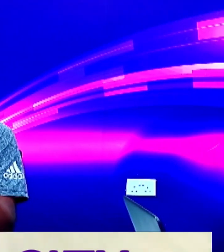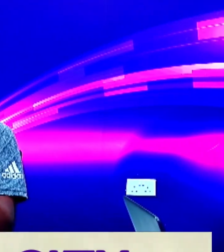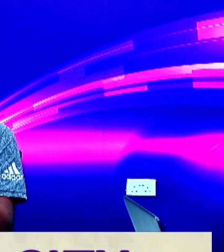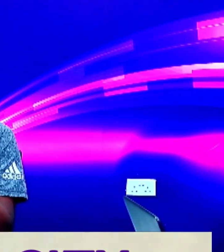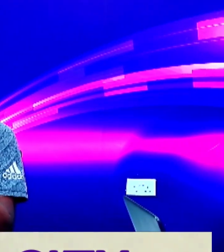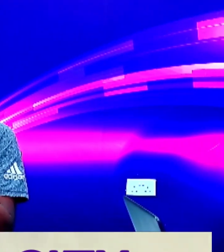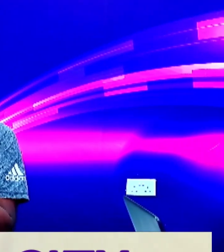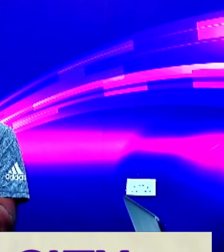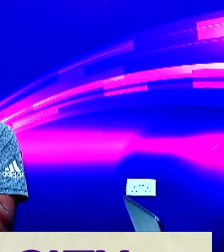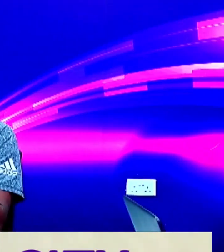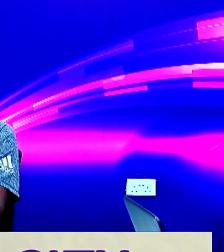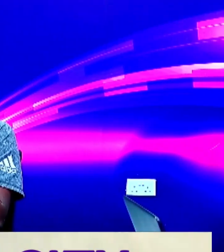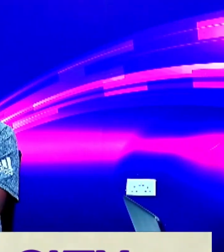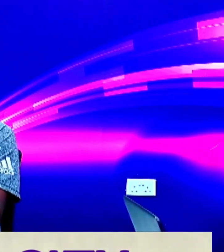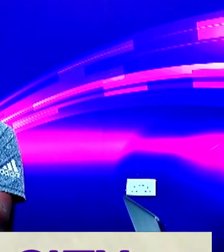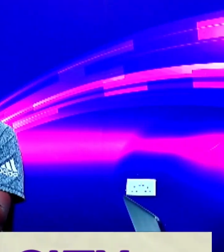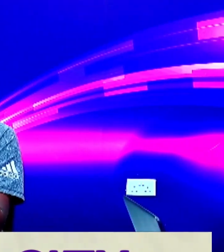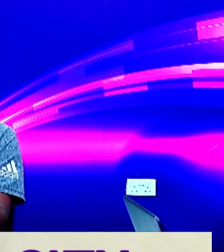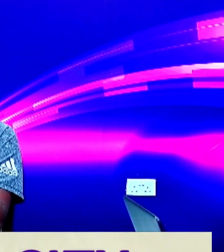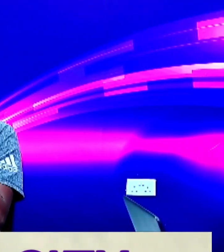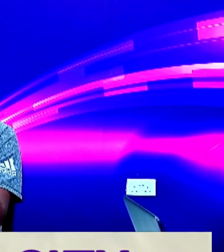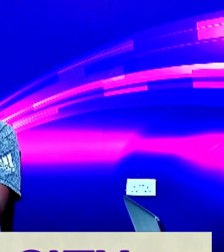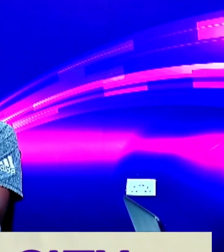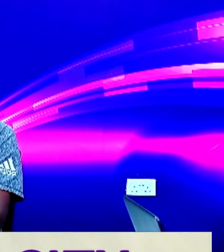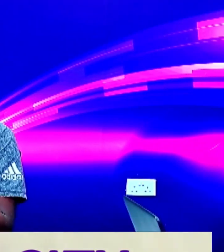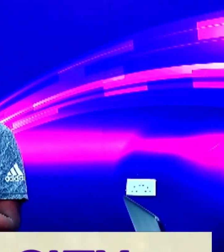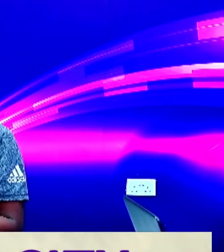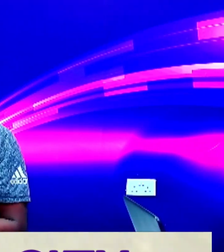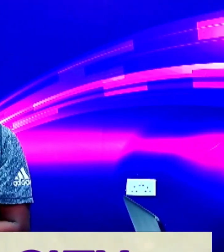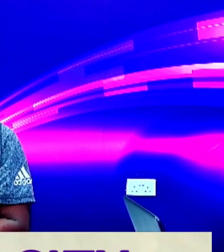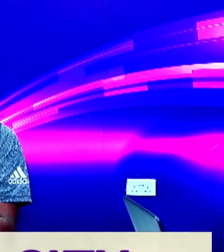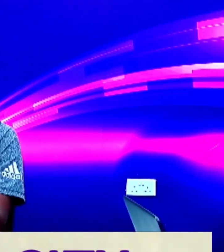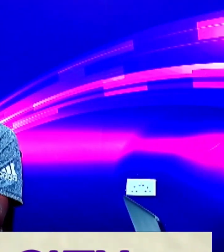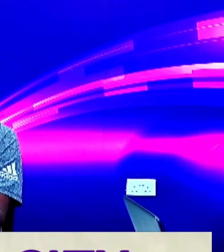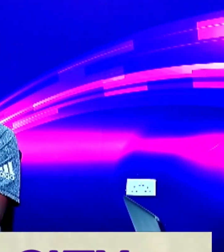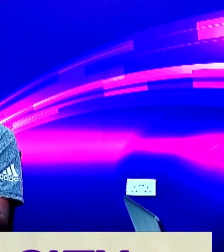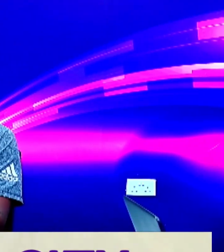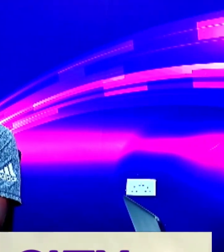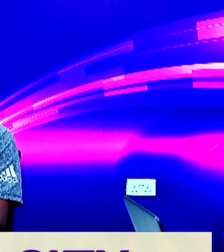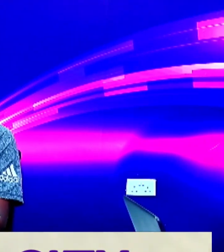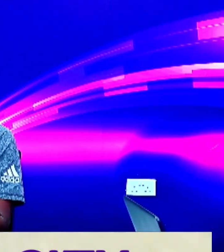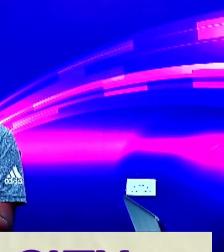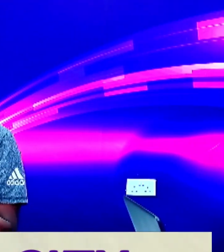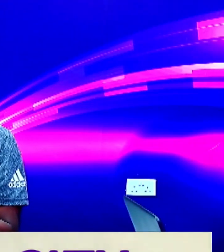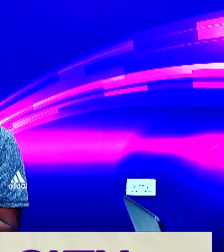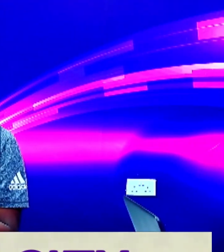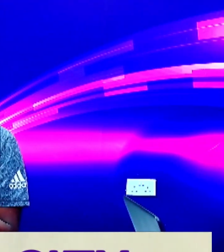And secondly, about fairness of this competition, I don't think it was very